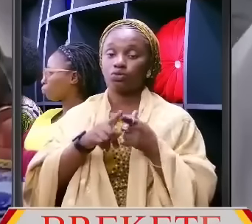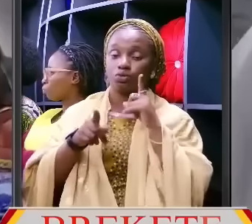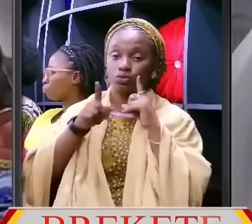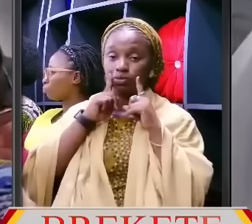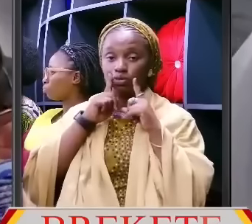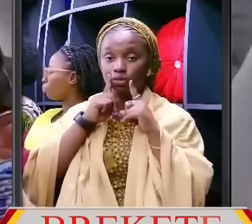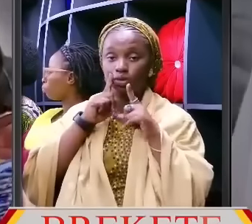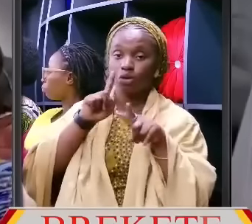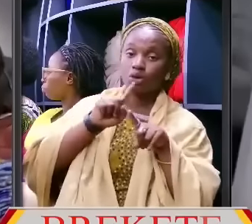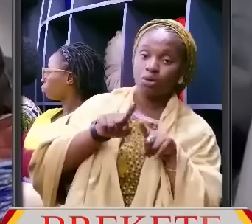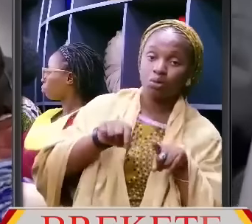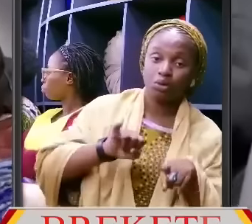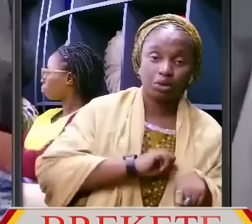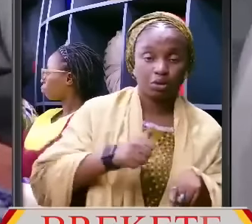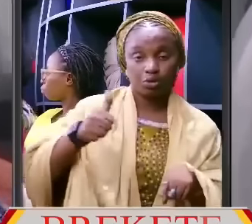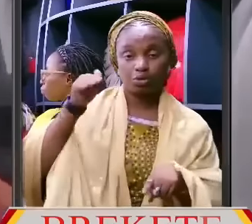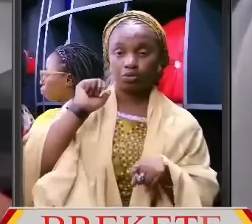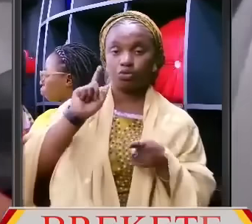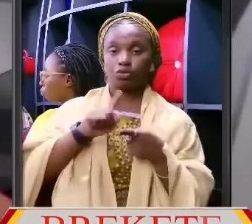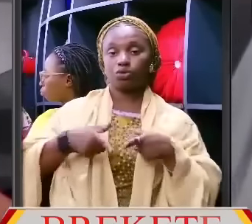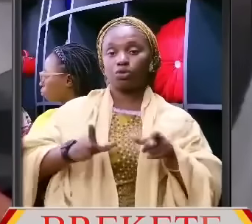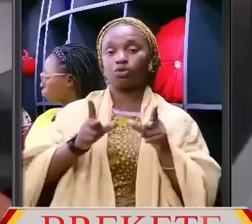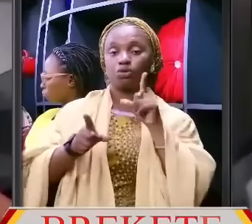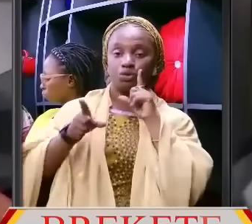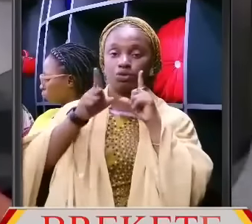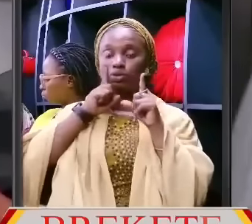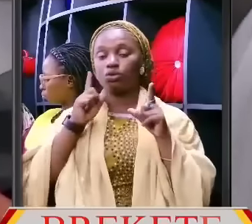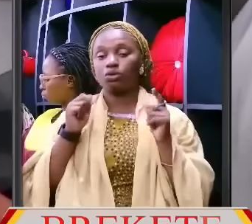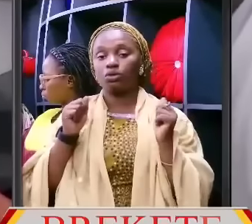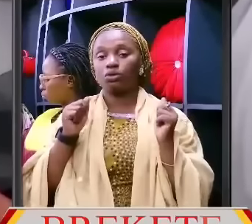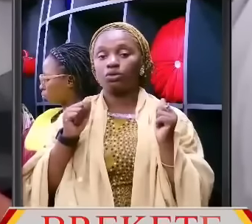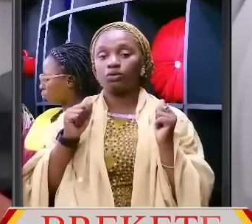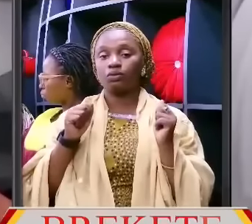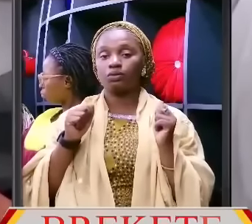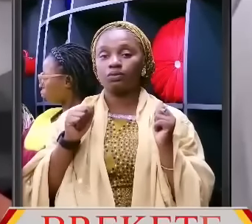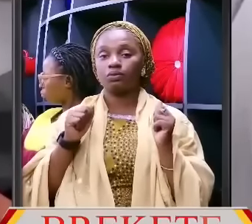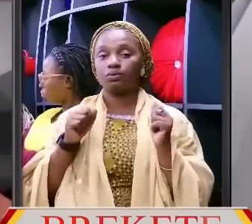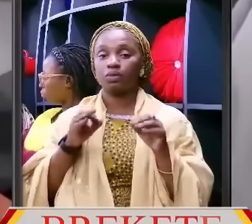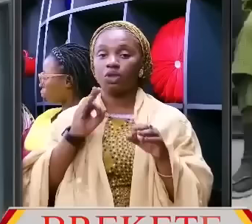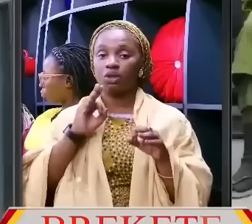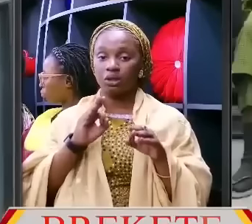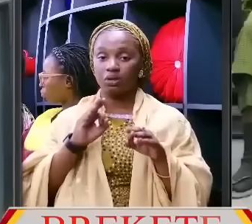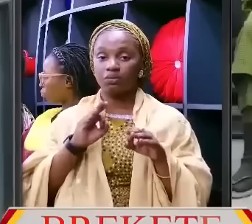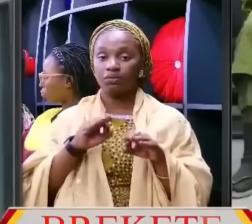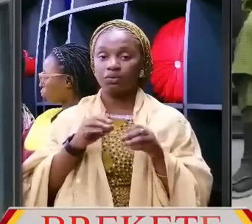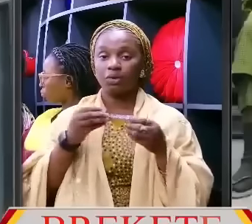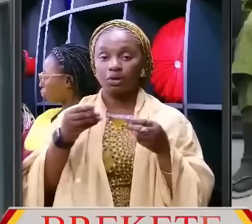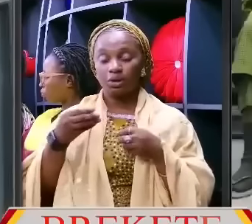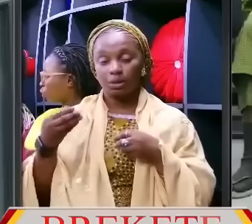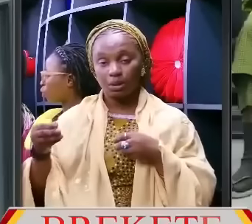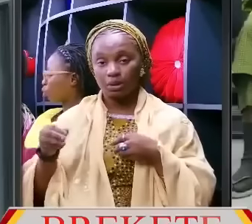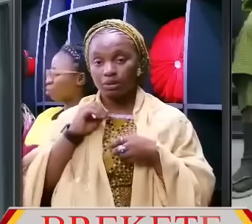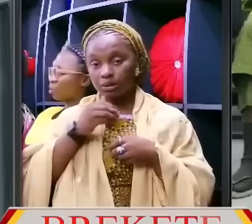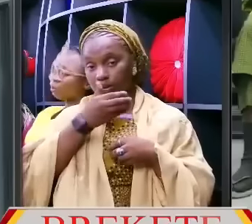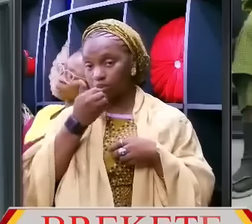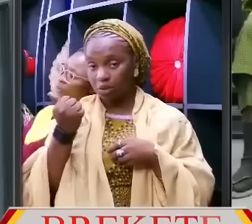you, and I know why I no won't allow you. If settlement don't they make